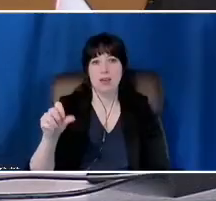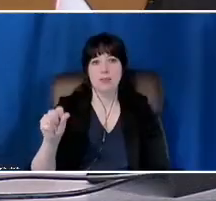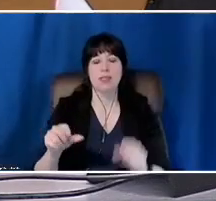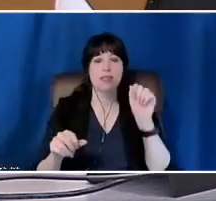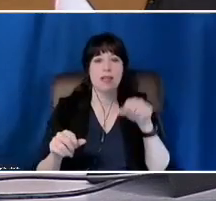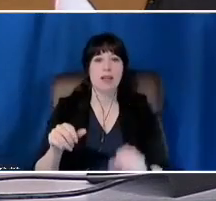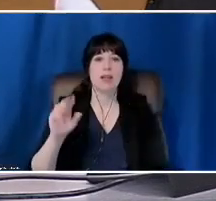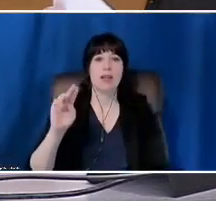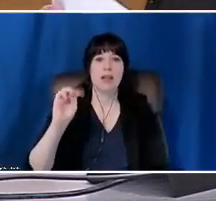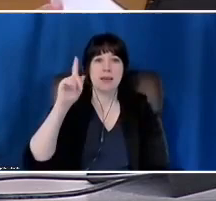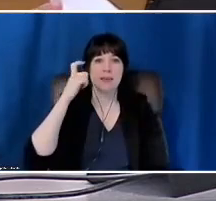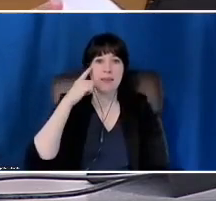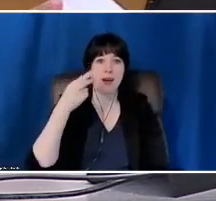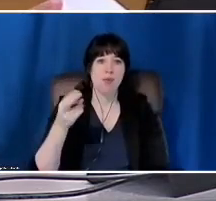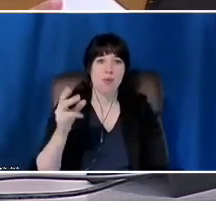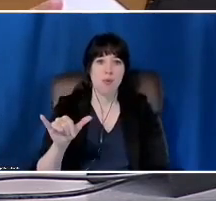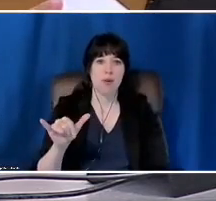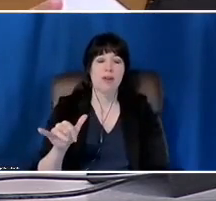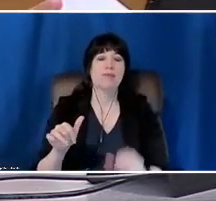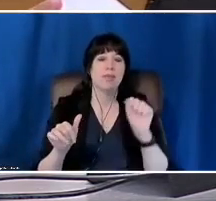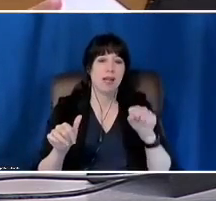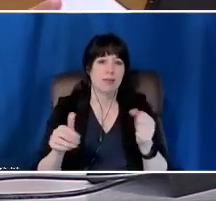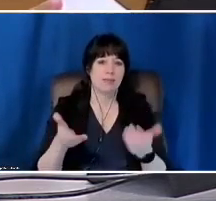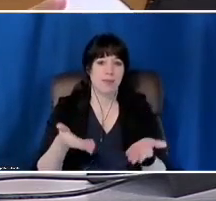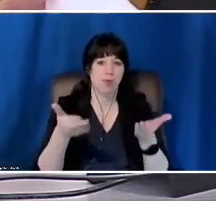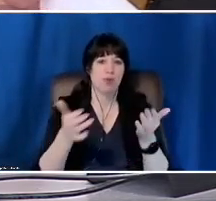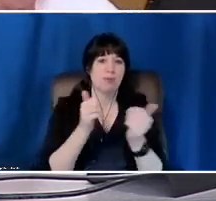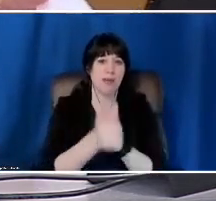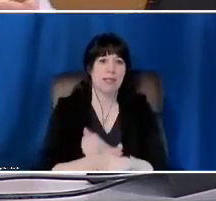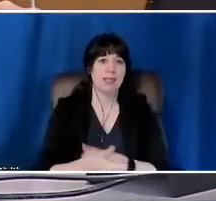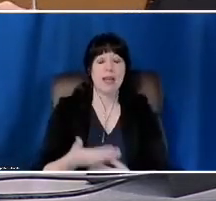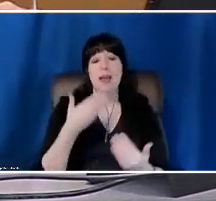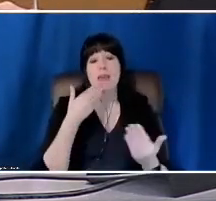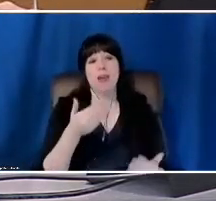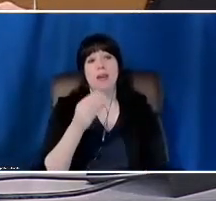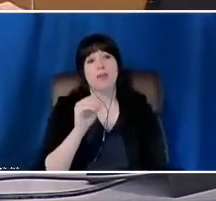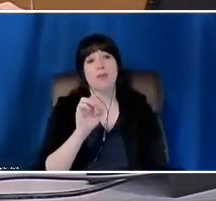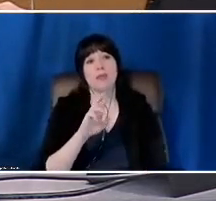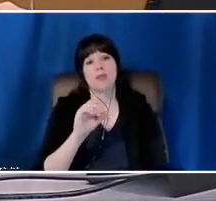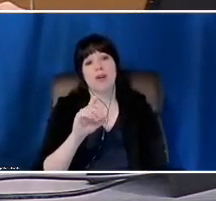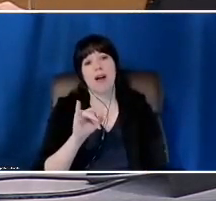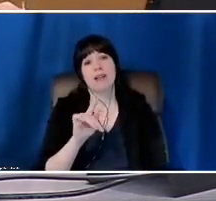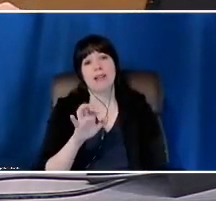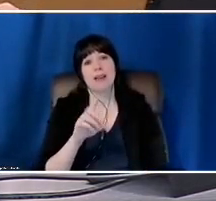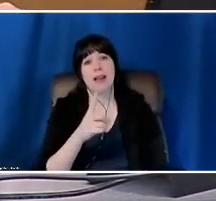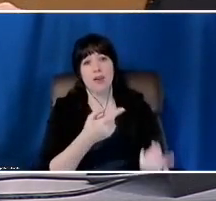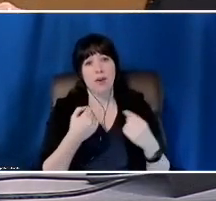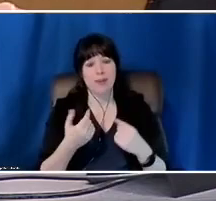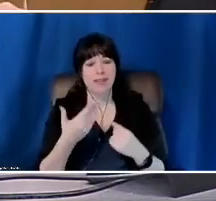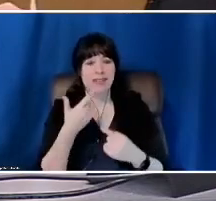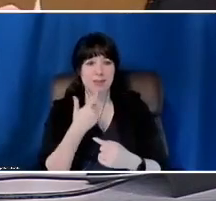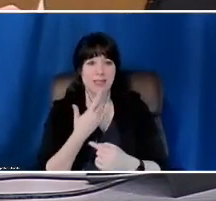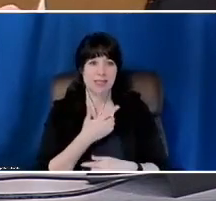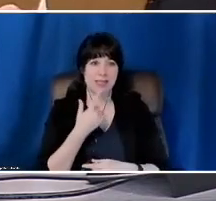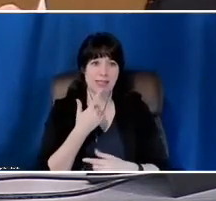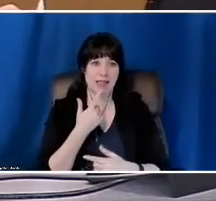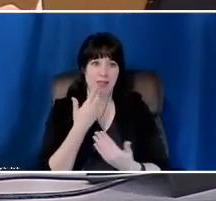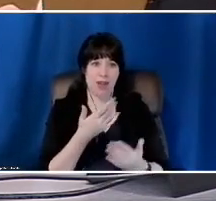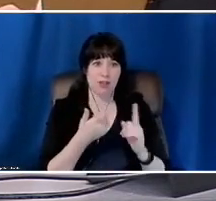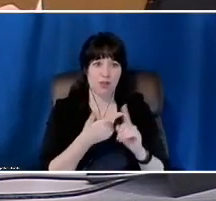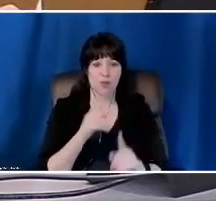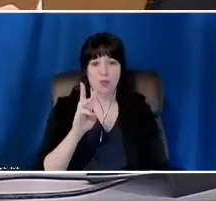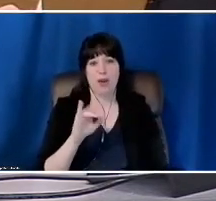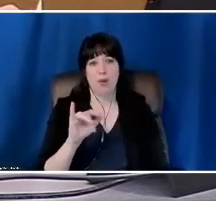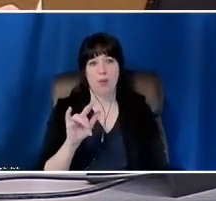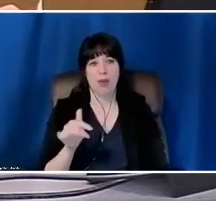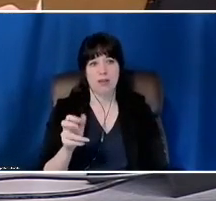Aye. Motion passes. And thank you, Mr. Ottened, for coming down. And please extend our thanks to the Wilsonville City Council for